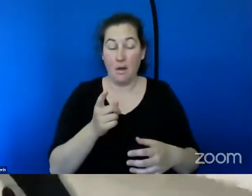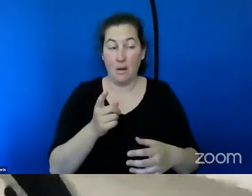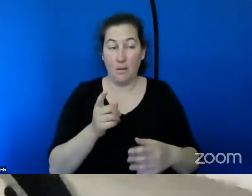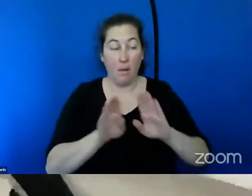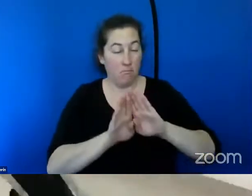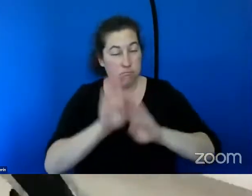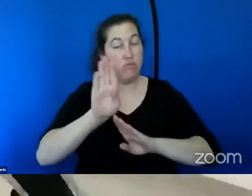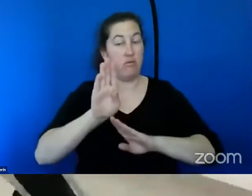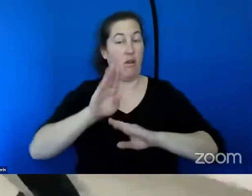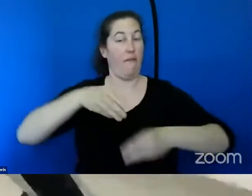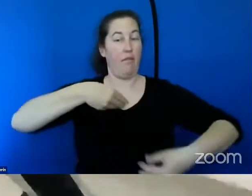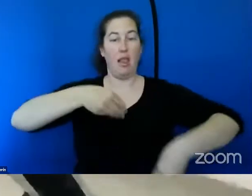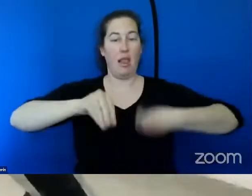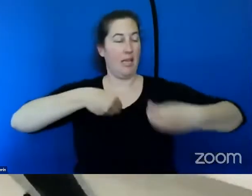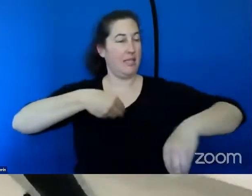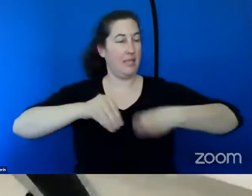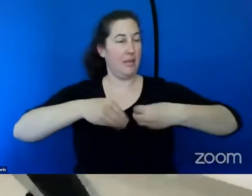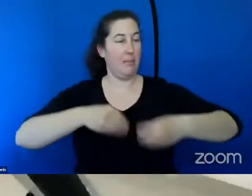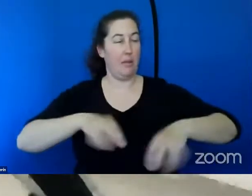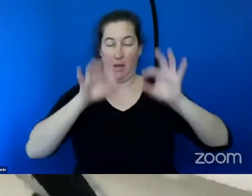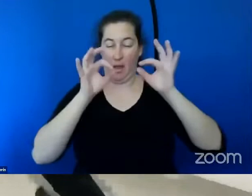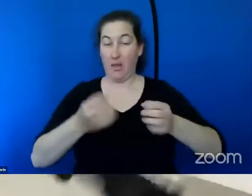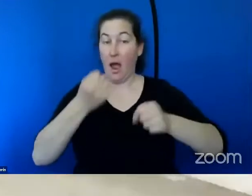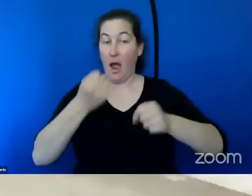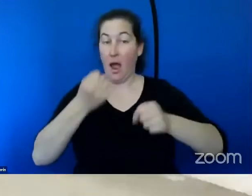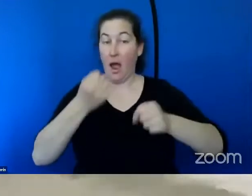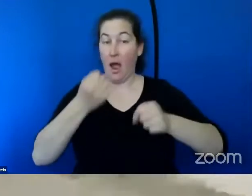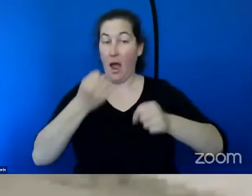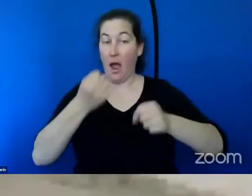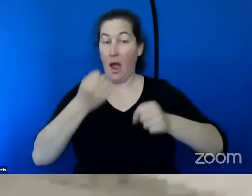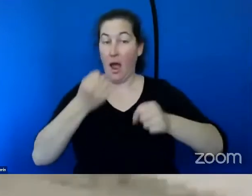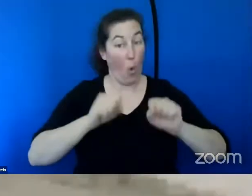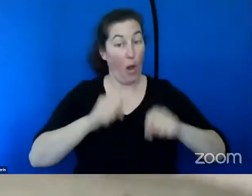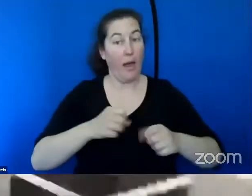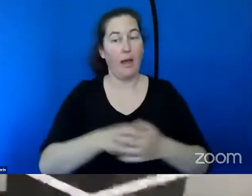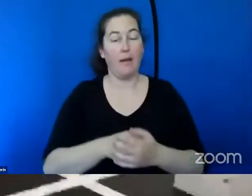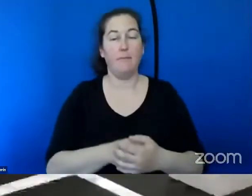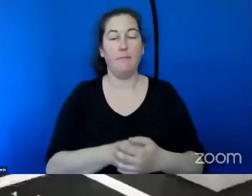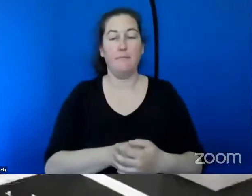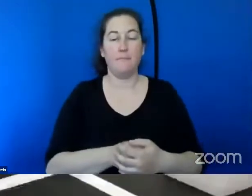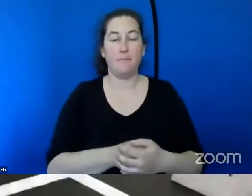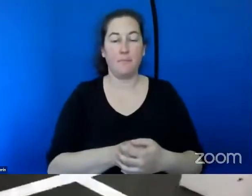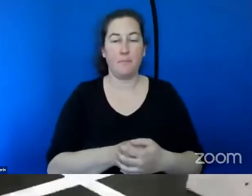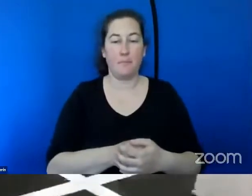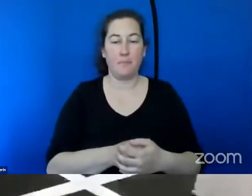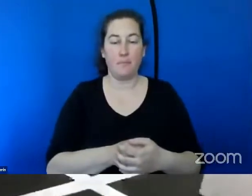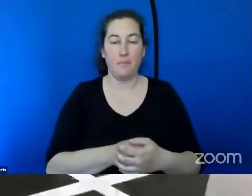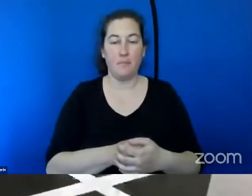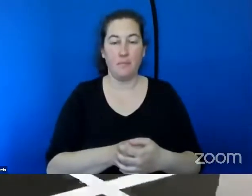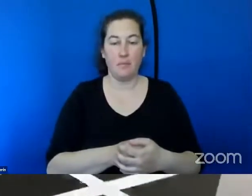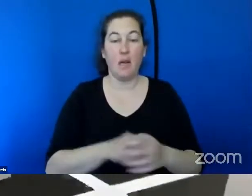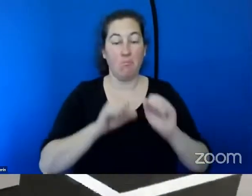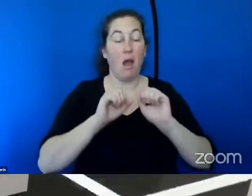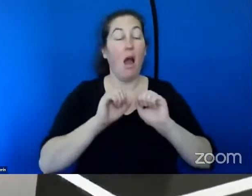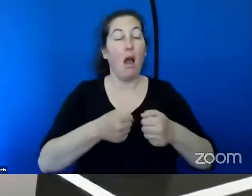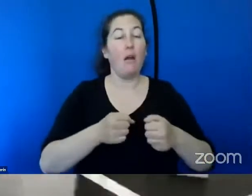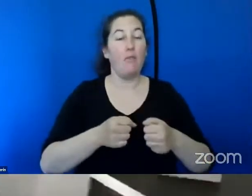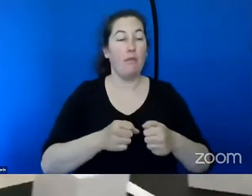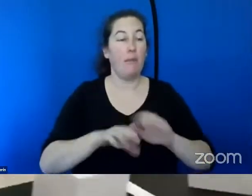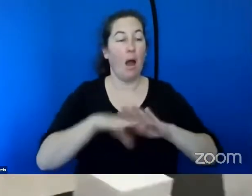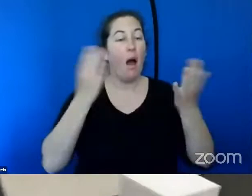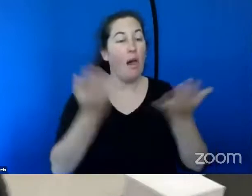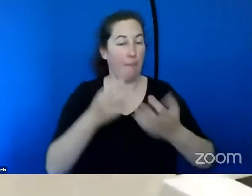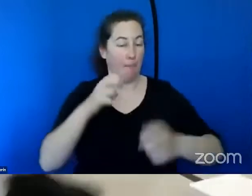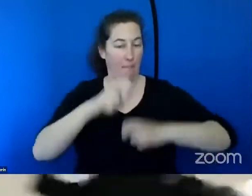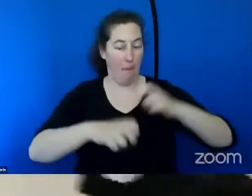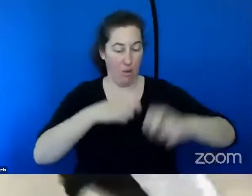it. Yeah, well, he's a rock drummer when he's away from training for CYBATHLON, and I think he's got 1 or 2 of his colleagues drumming away behind